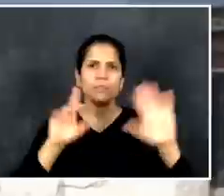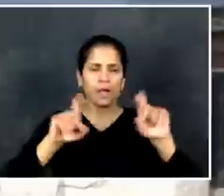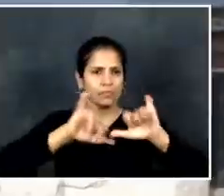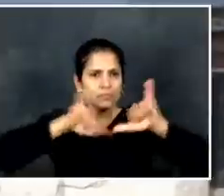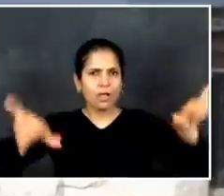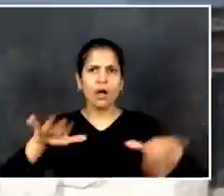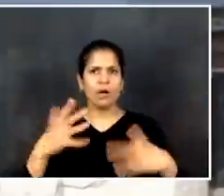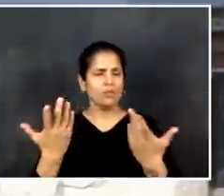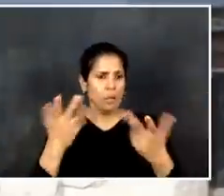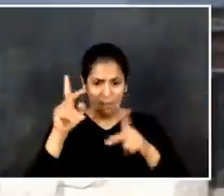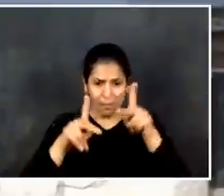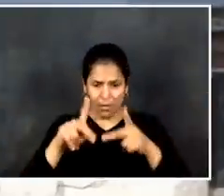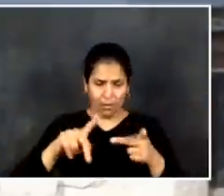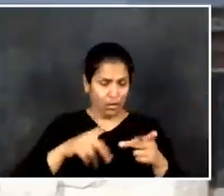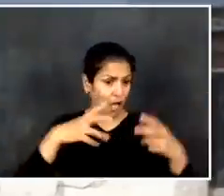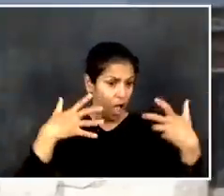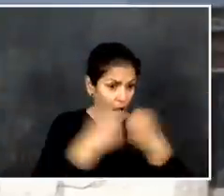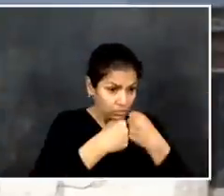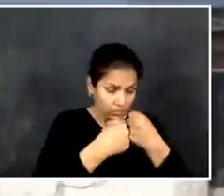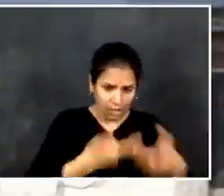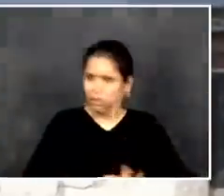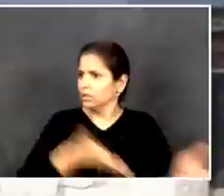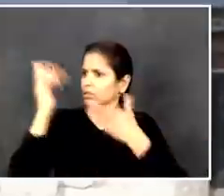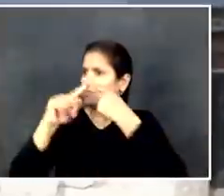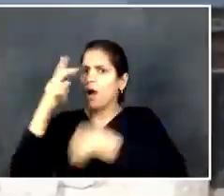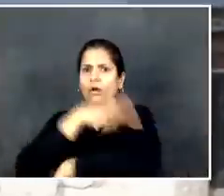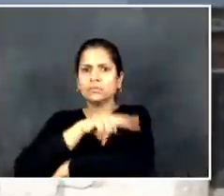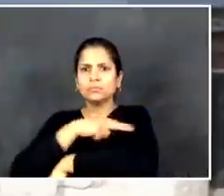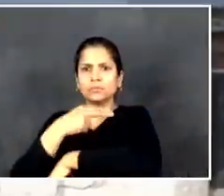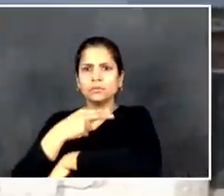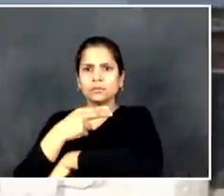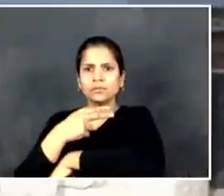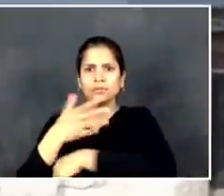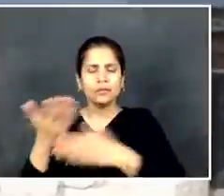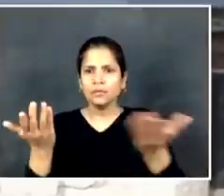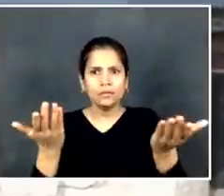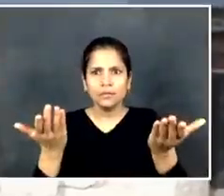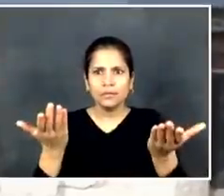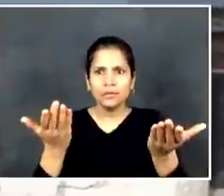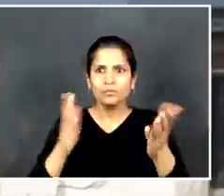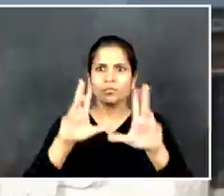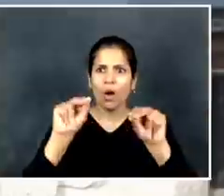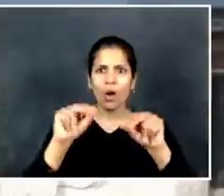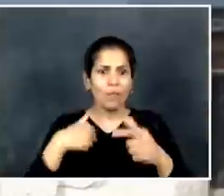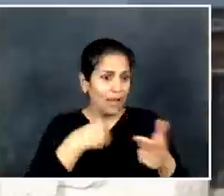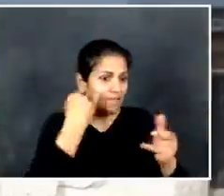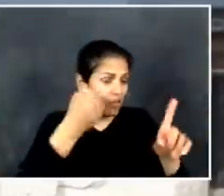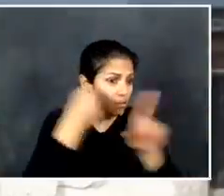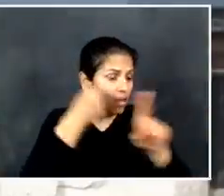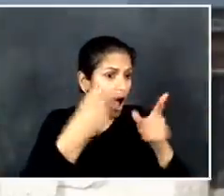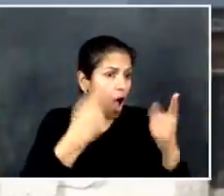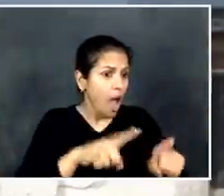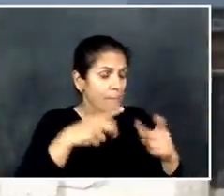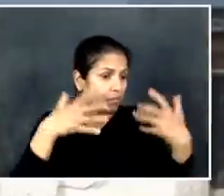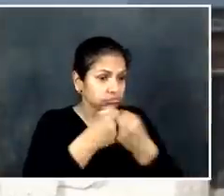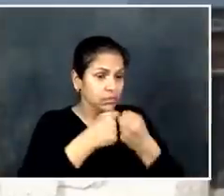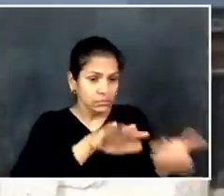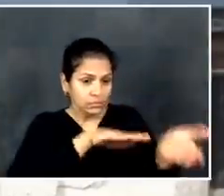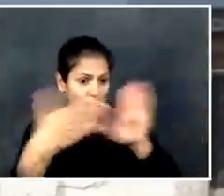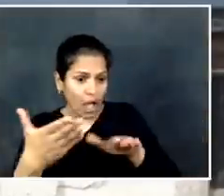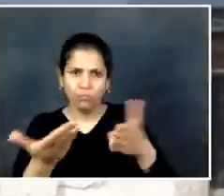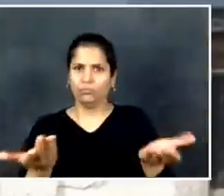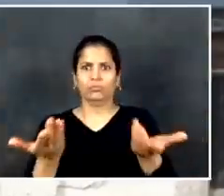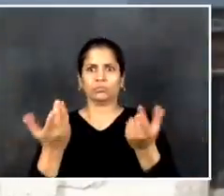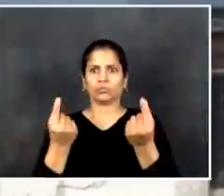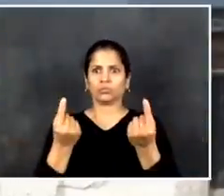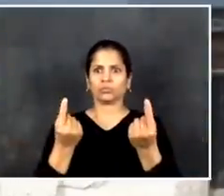lost. And we've already seen some of that. We cannot have that happen. So the first point is slow down. Doesn't matter if there's not a lot of